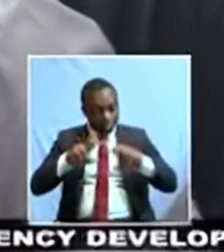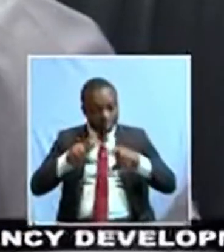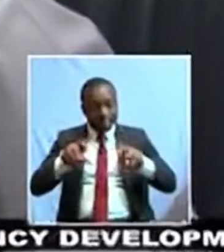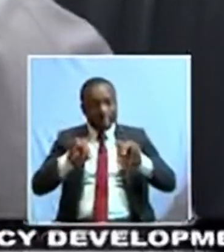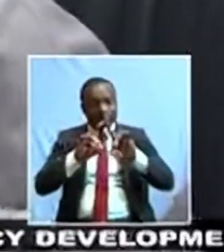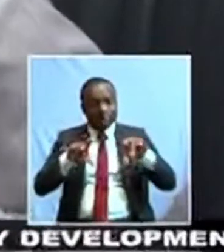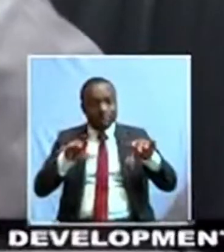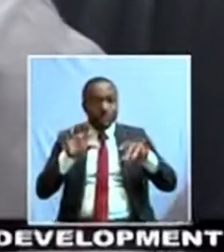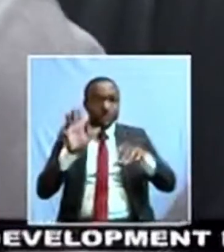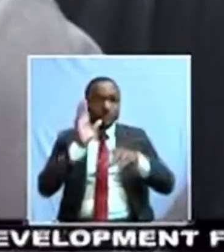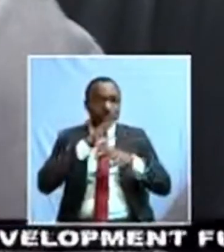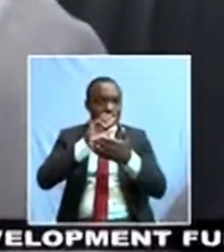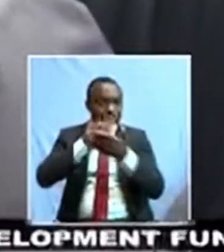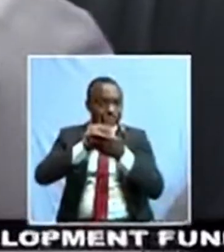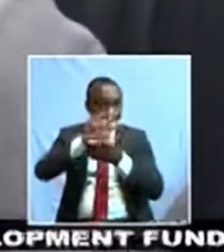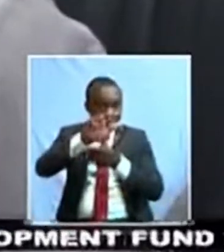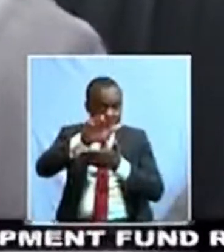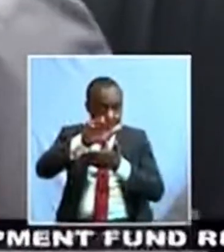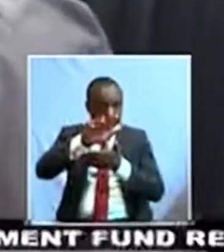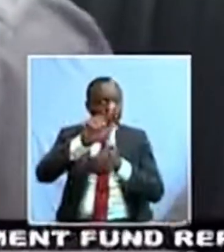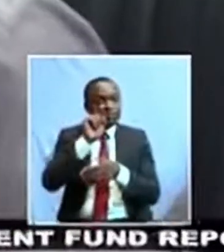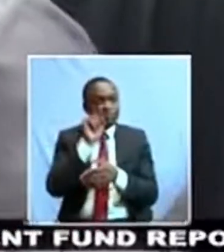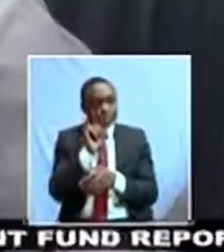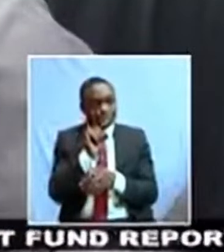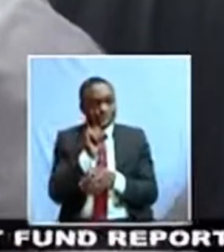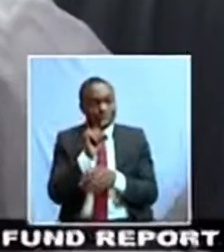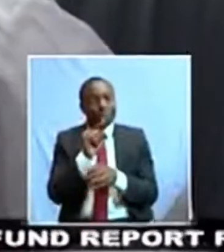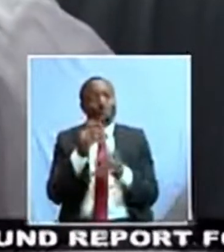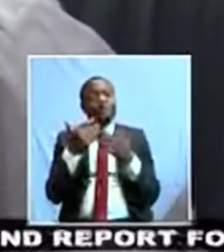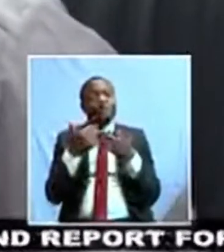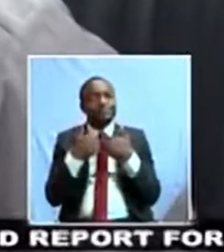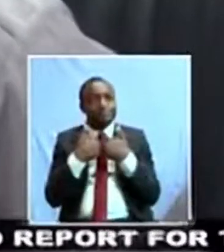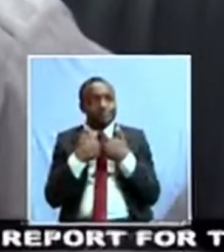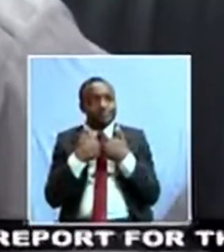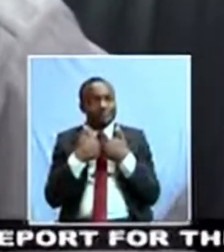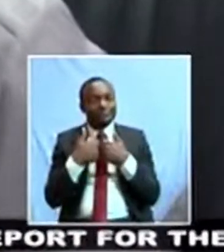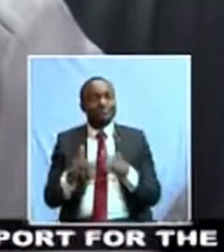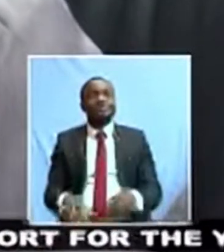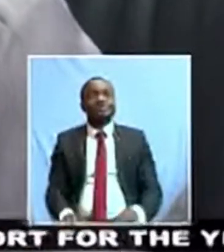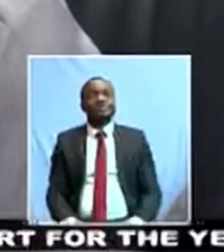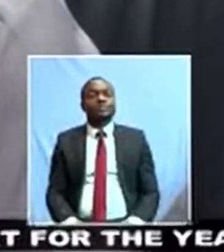and also you have, in particular, you have